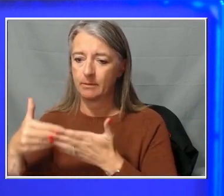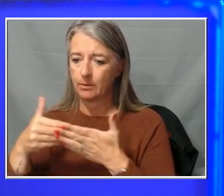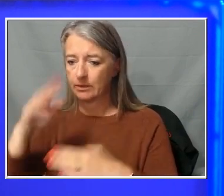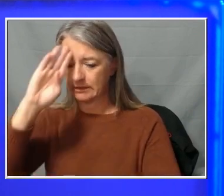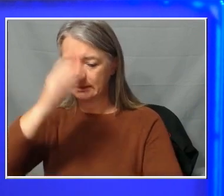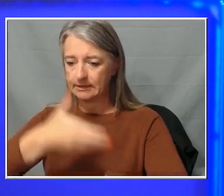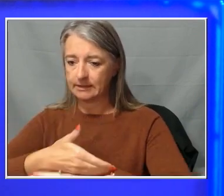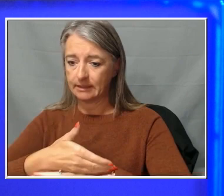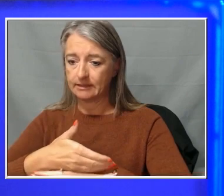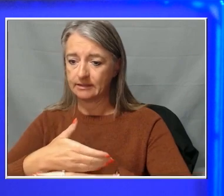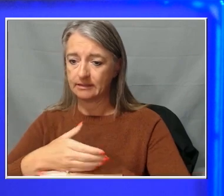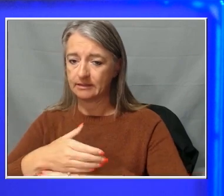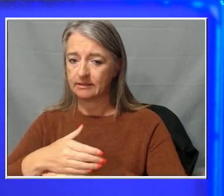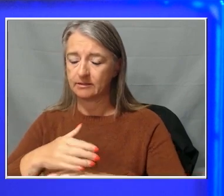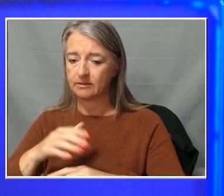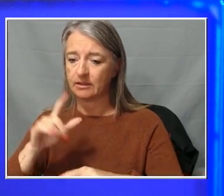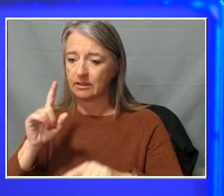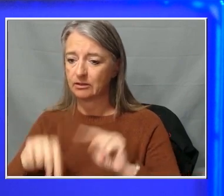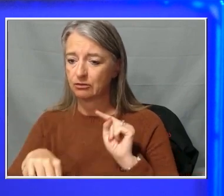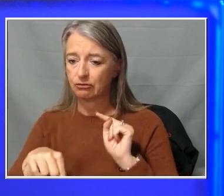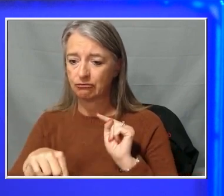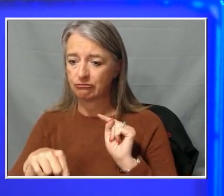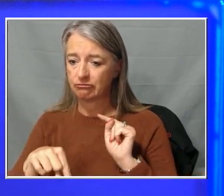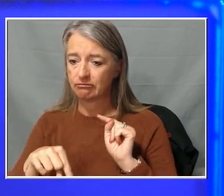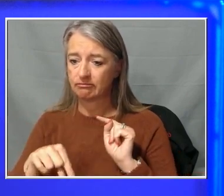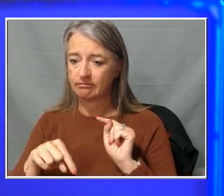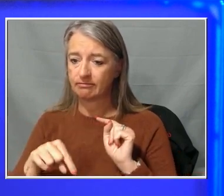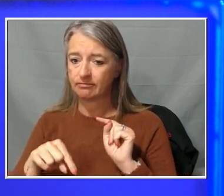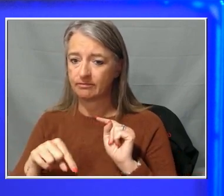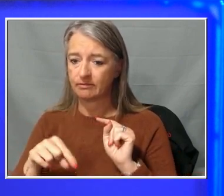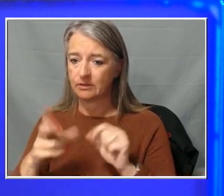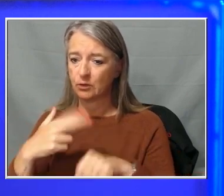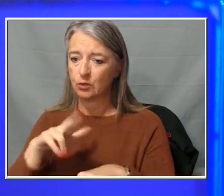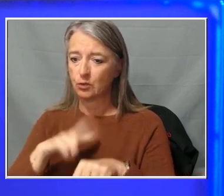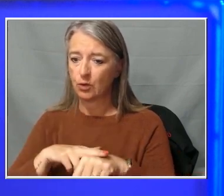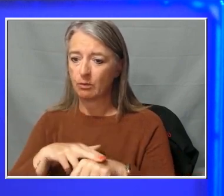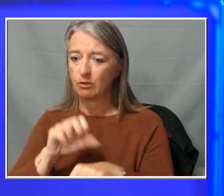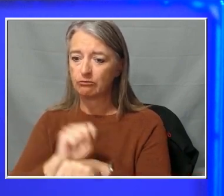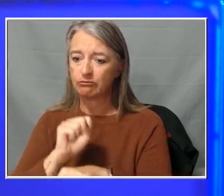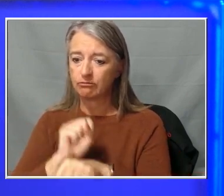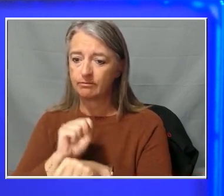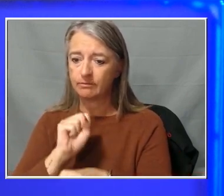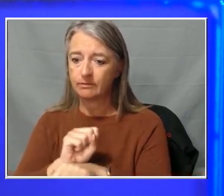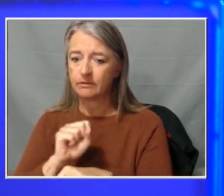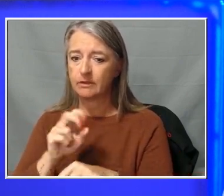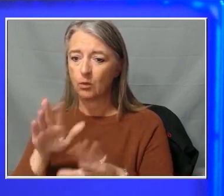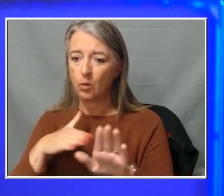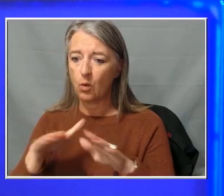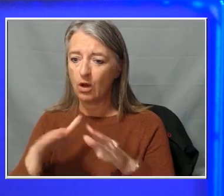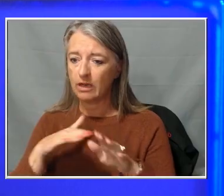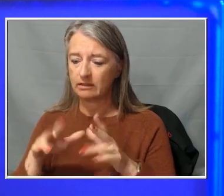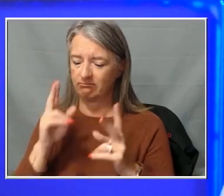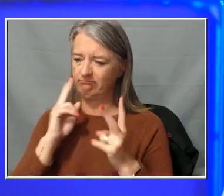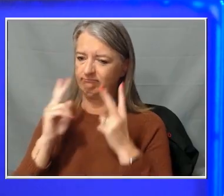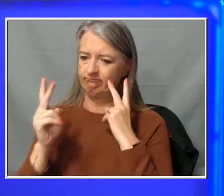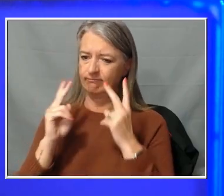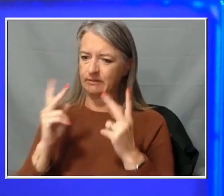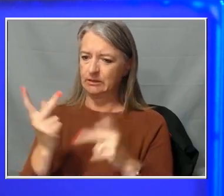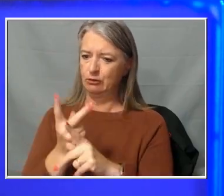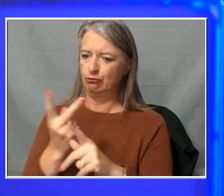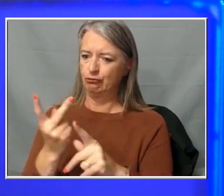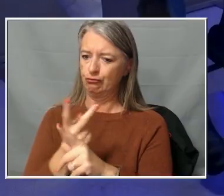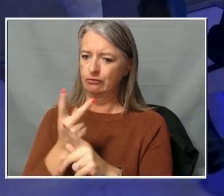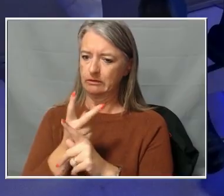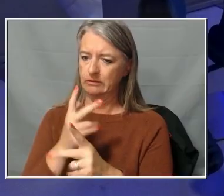I wasn't even able to like carry out normal tasks. Like walking became kind of hard. My depth of perception was off. I got